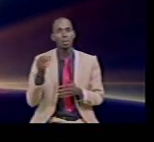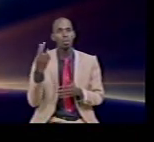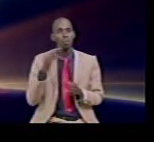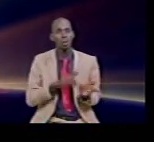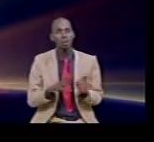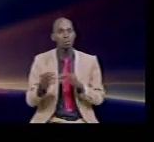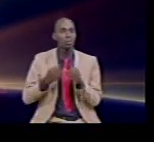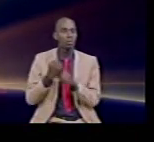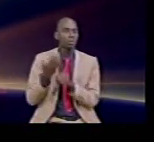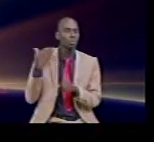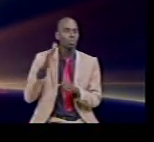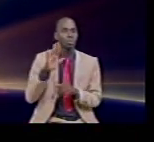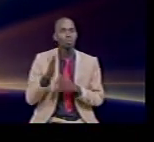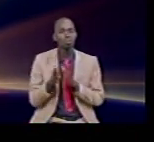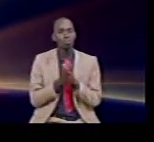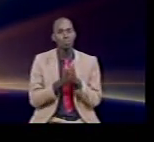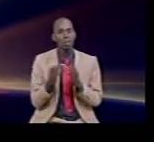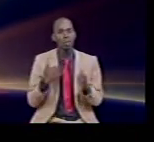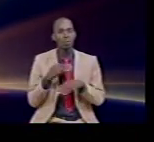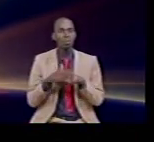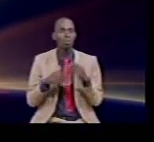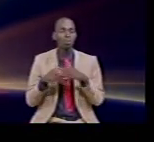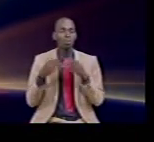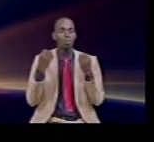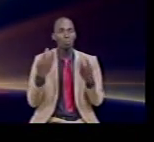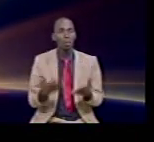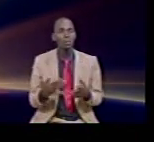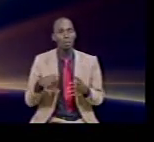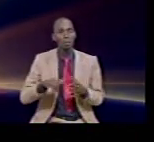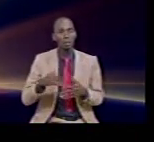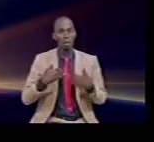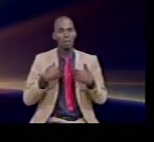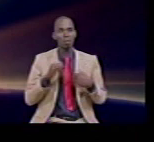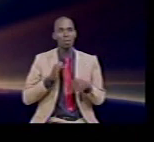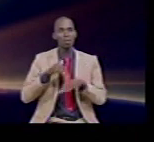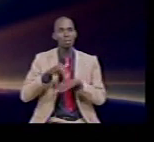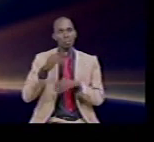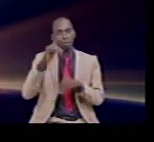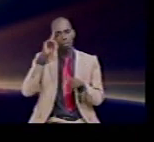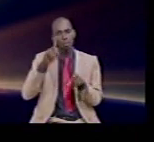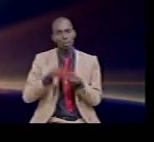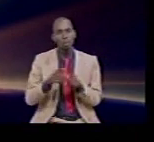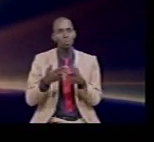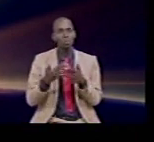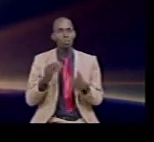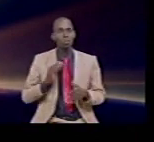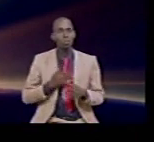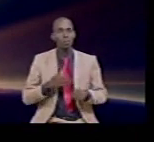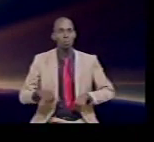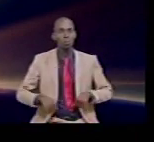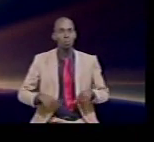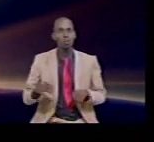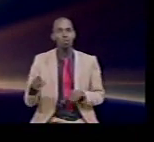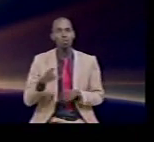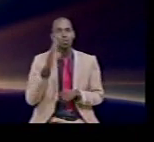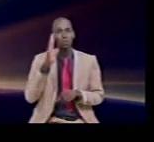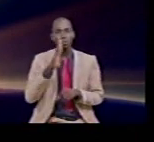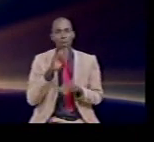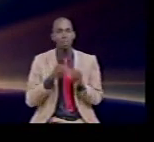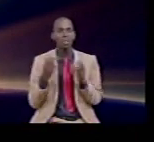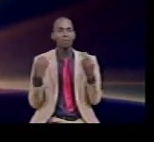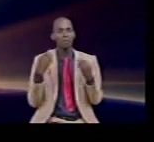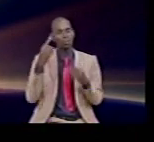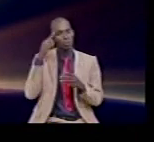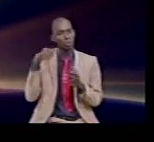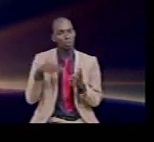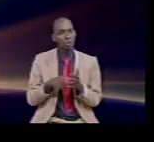provoked very many. Yet have I sent the brethren, lest our boasting of you should be in vain in this behalf, that as I